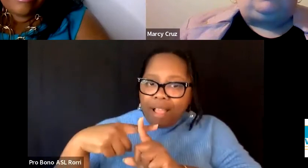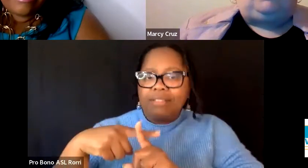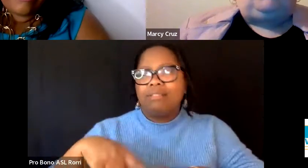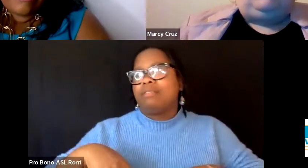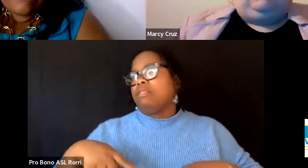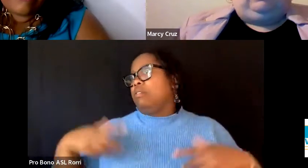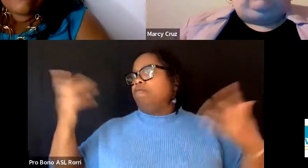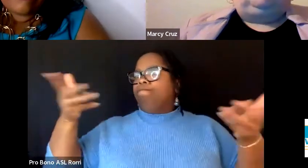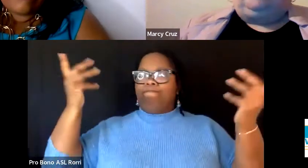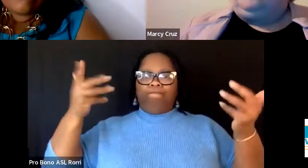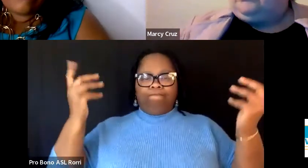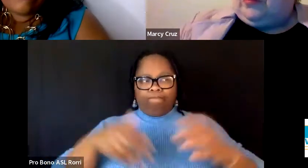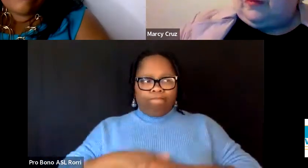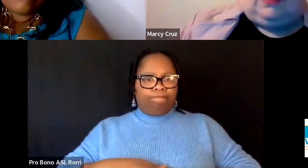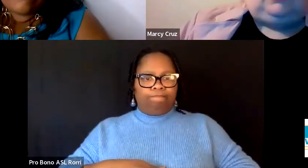being,